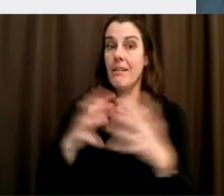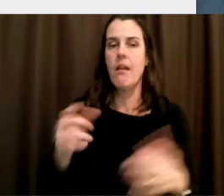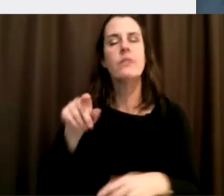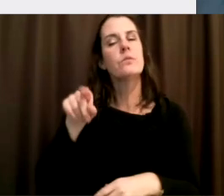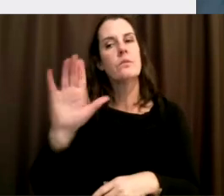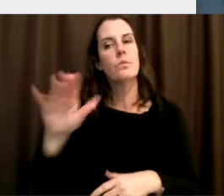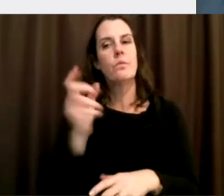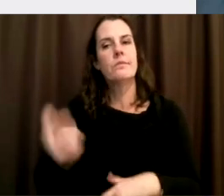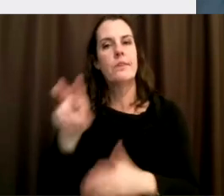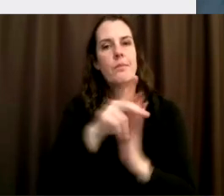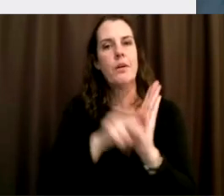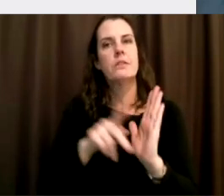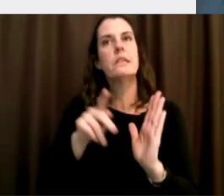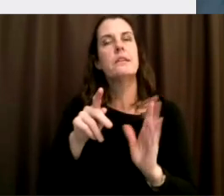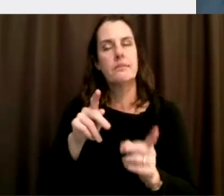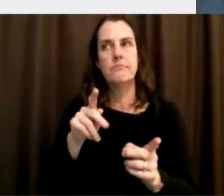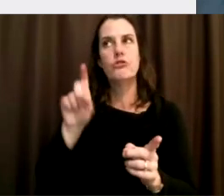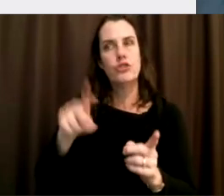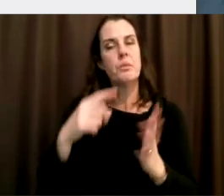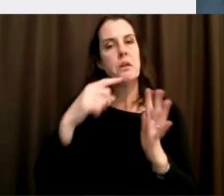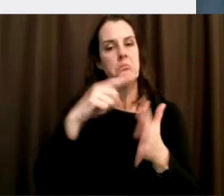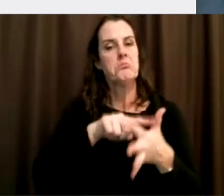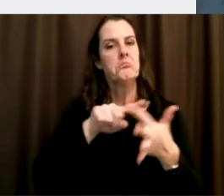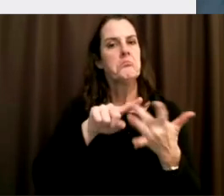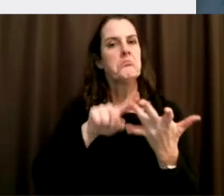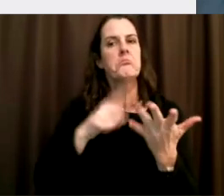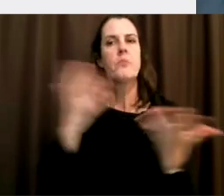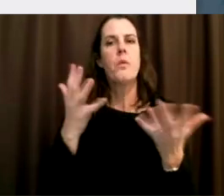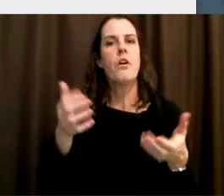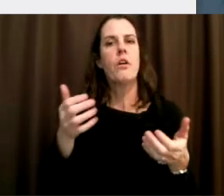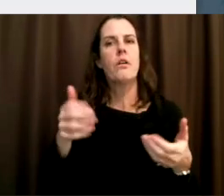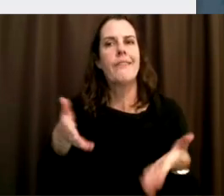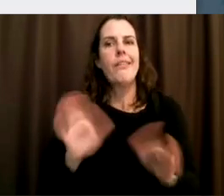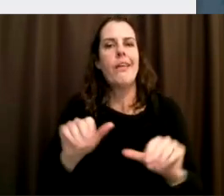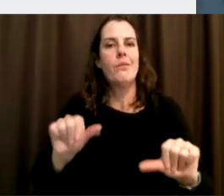covering, you know, what are allowable travel expenses?